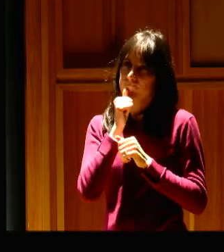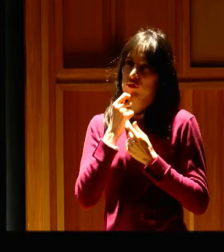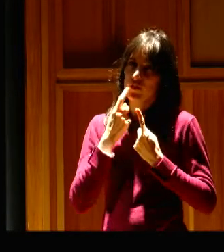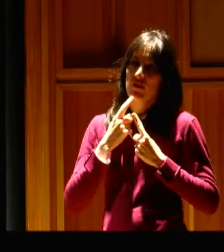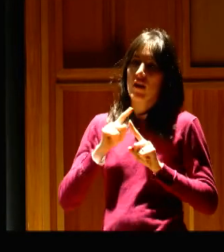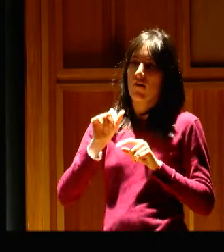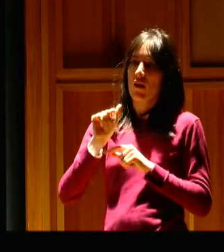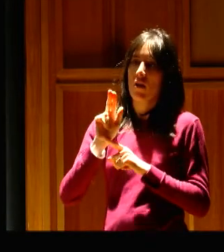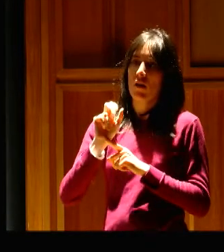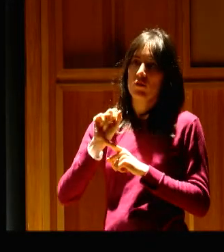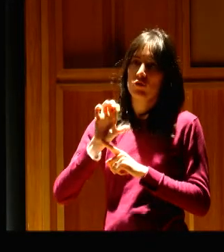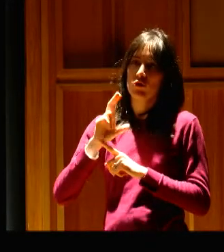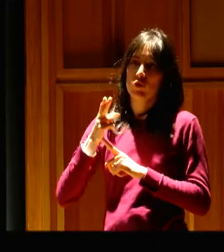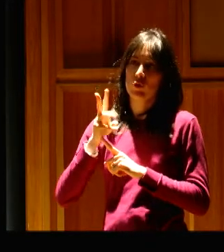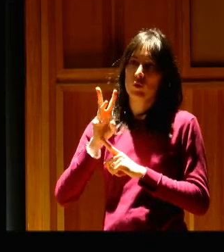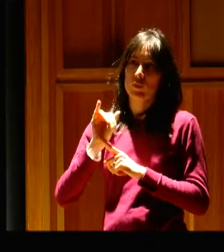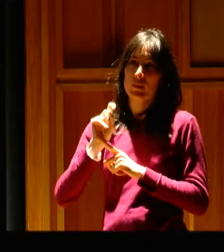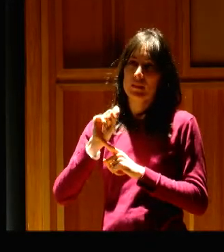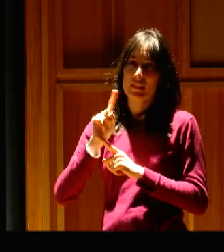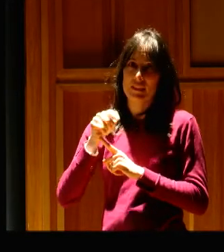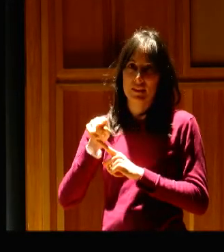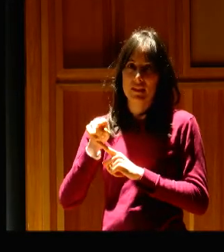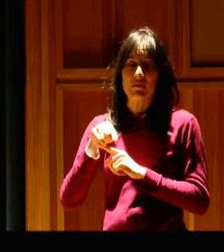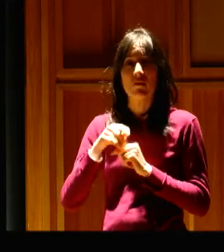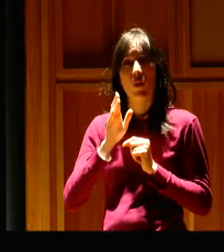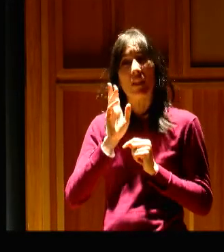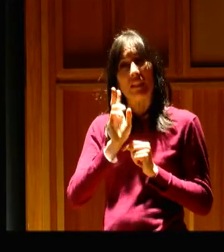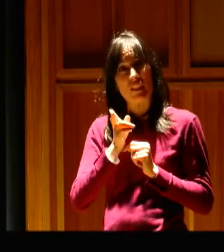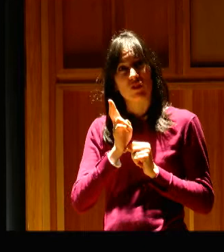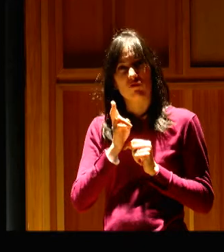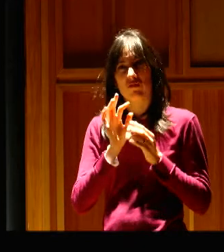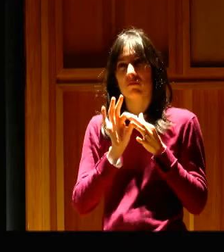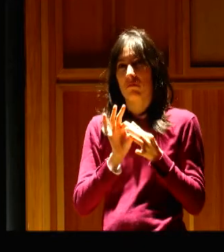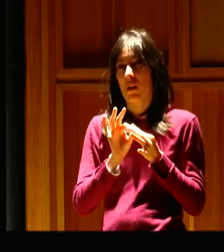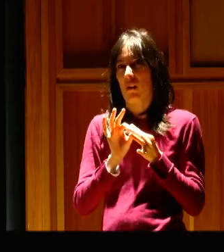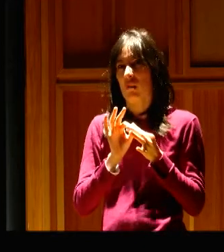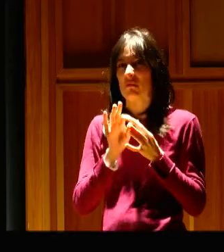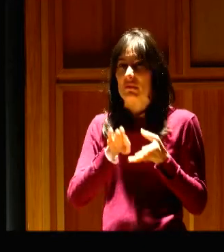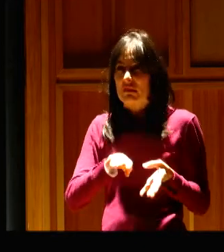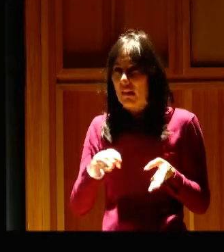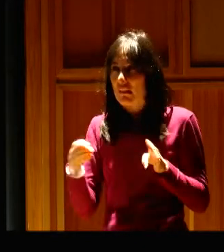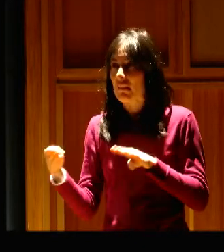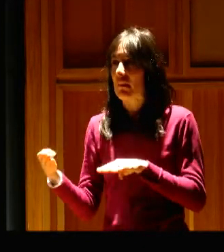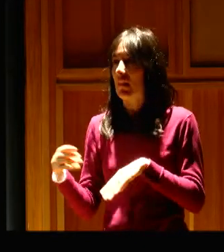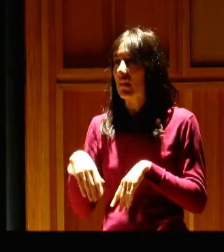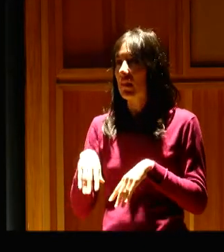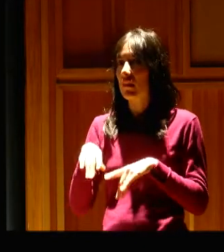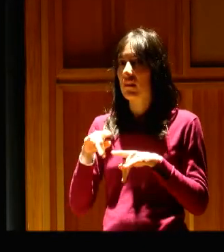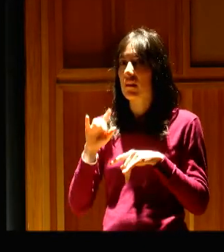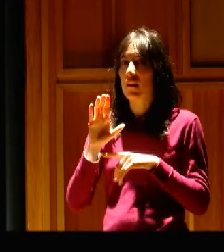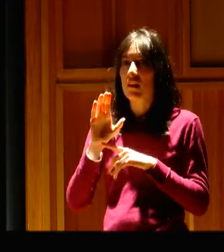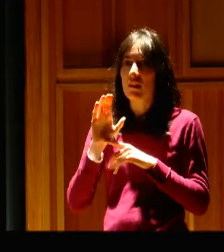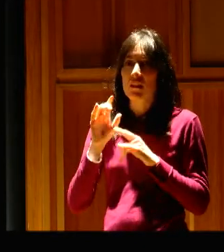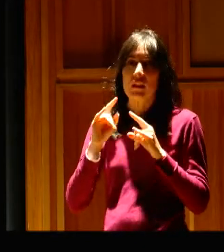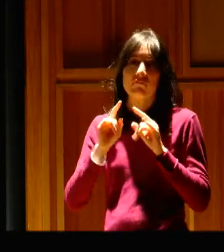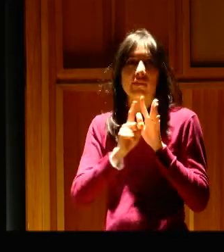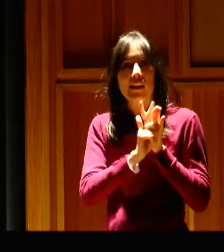My family's history is filled with cattle cars and bloodstained streets, with refugee camps in